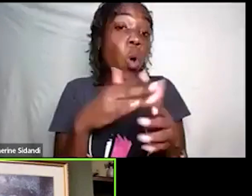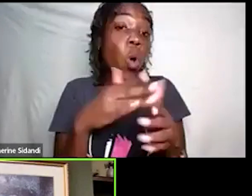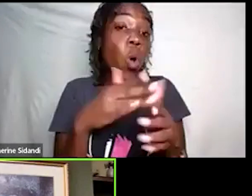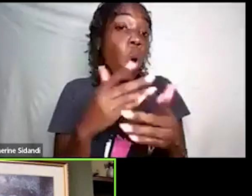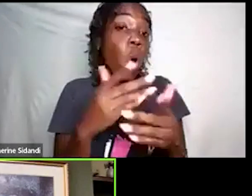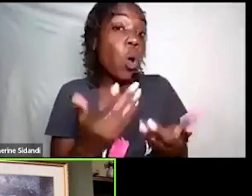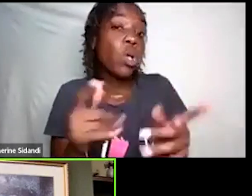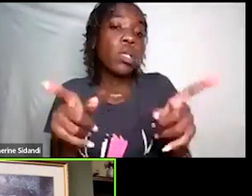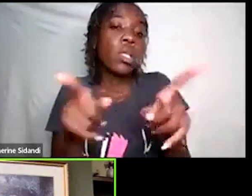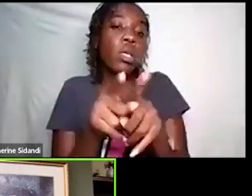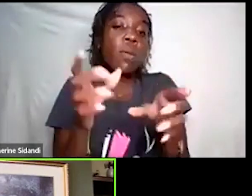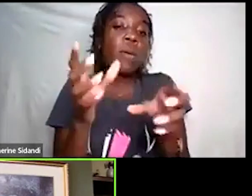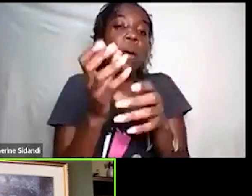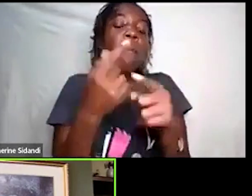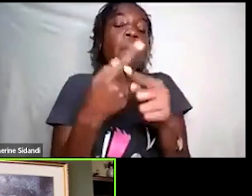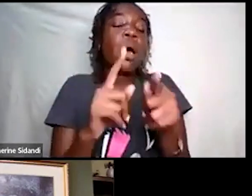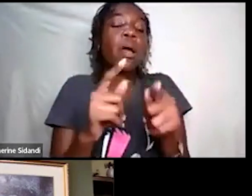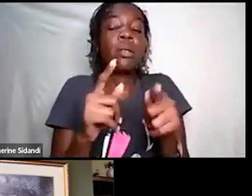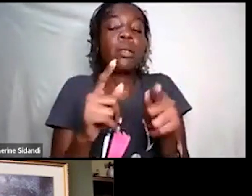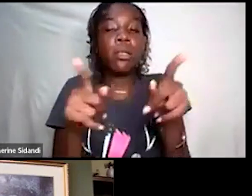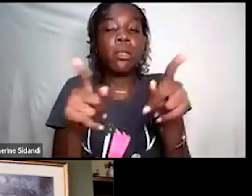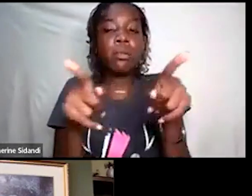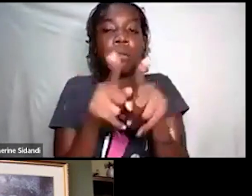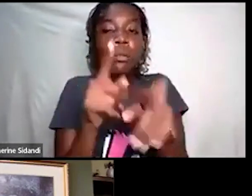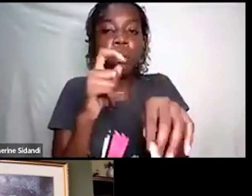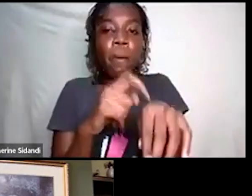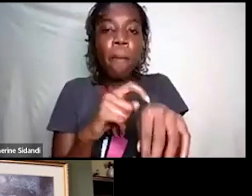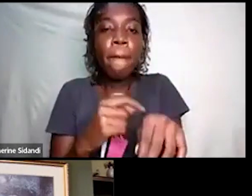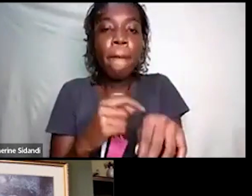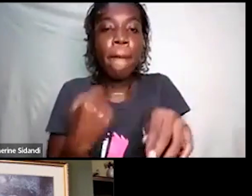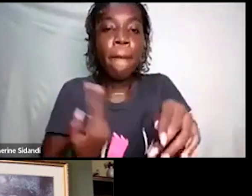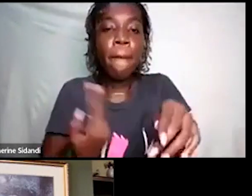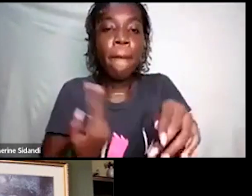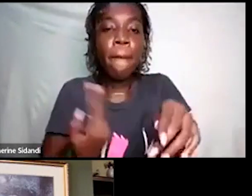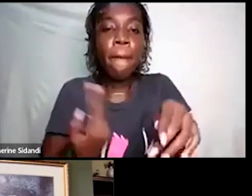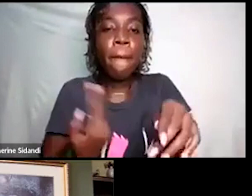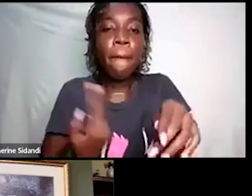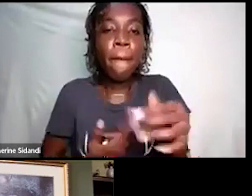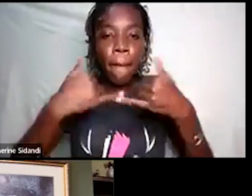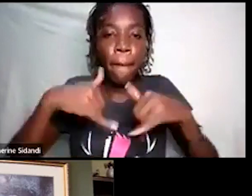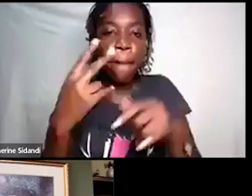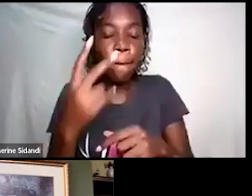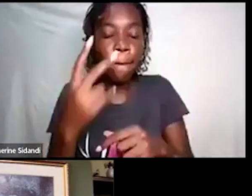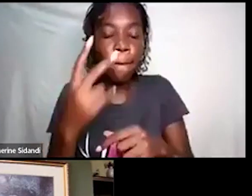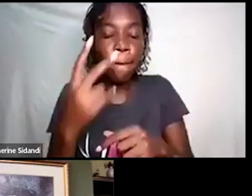We also try to look at the side effect of the same.